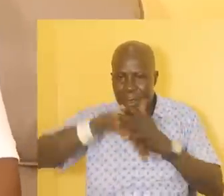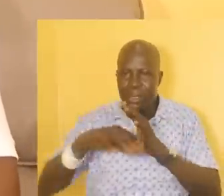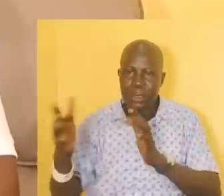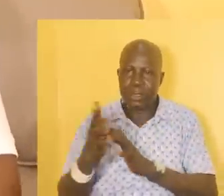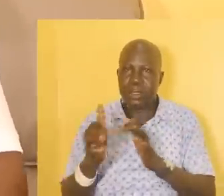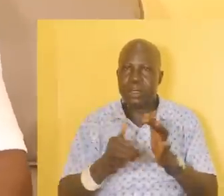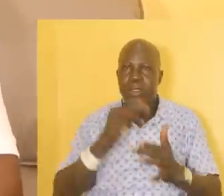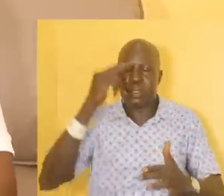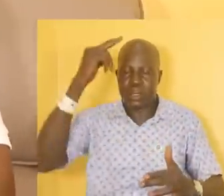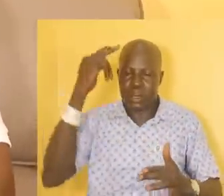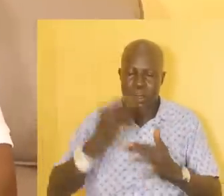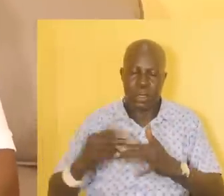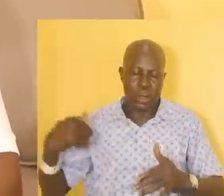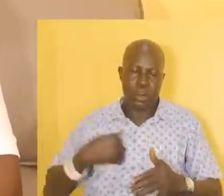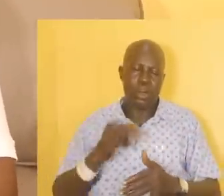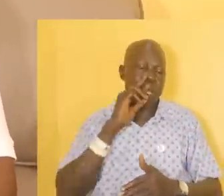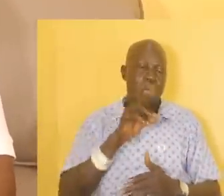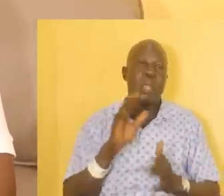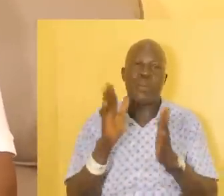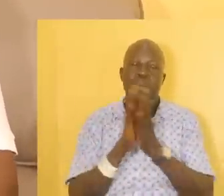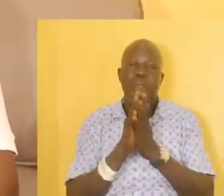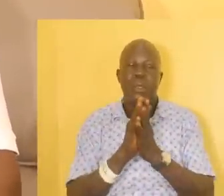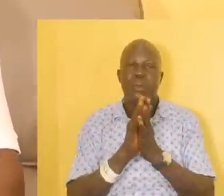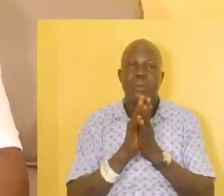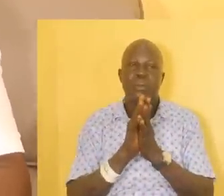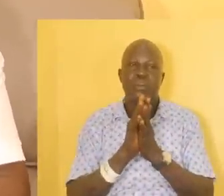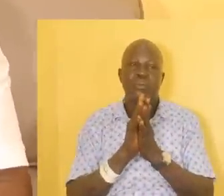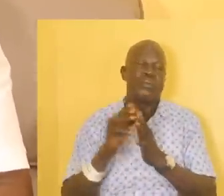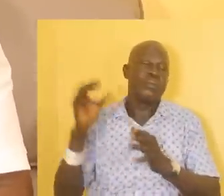In Jesus' name, my Lord.